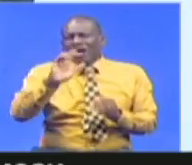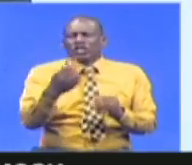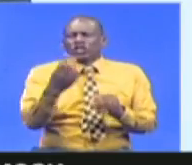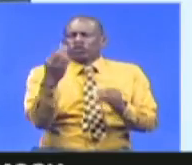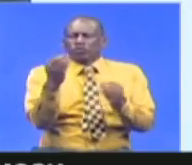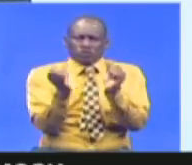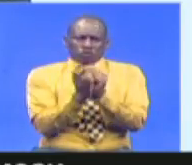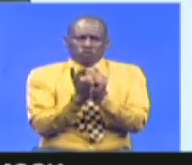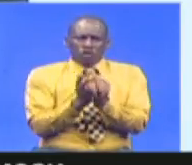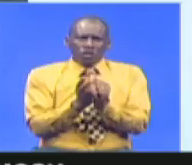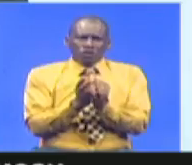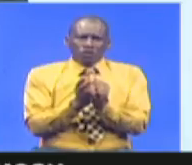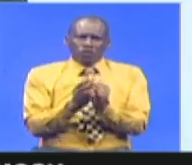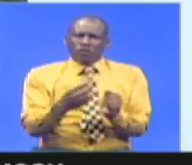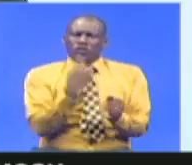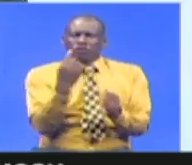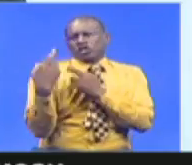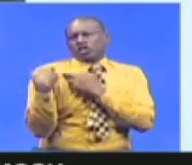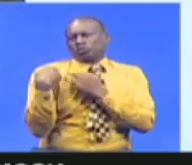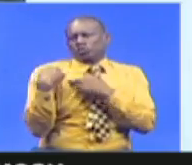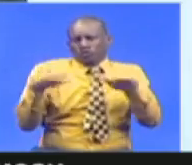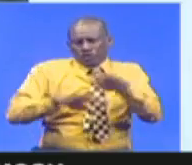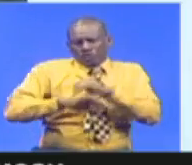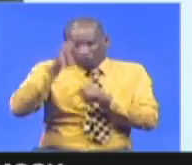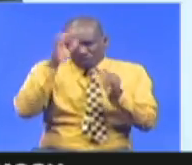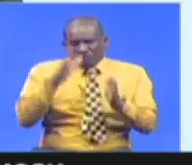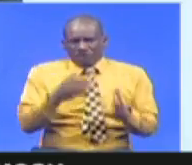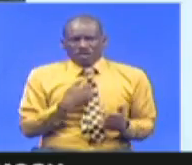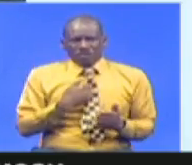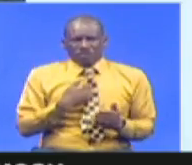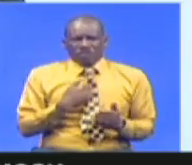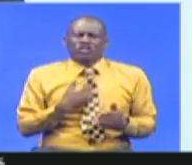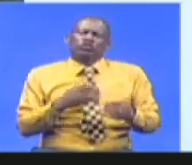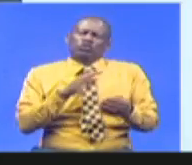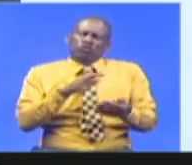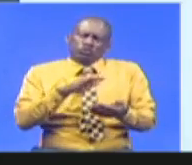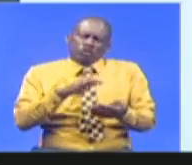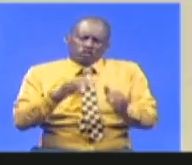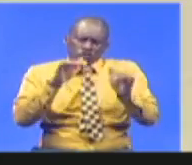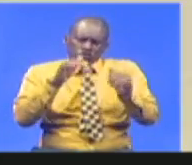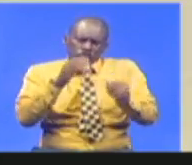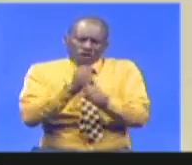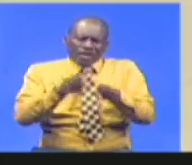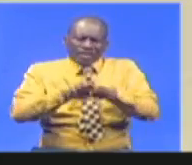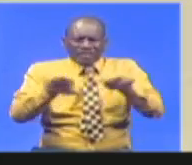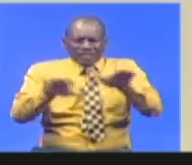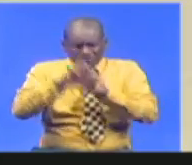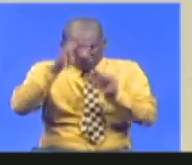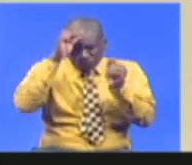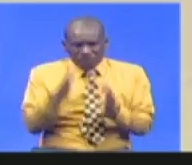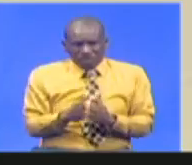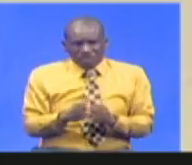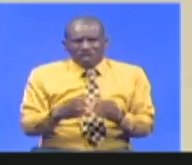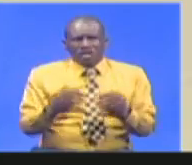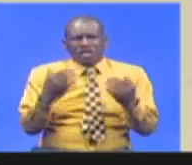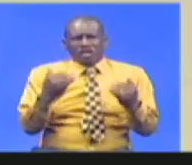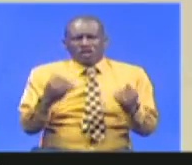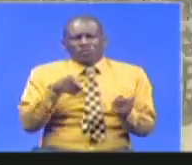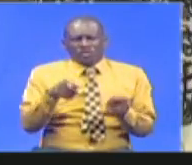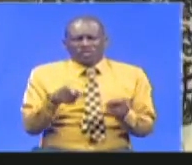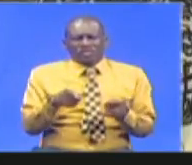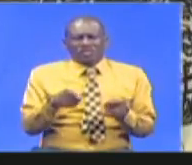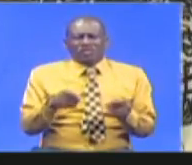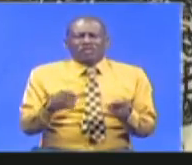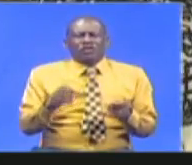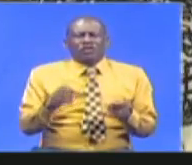2012, the only role the deputy governors have is to deputize the governor. Despite the protestations, the Nairobi